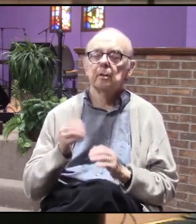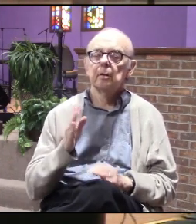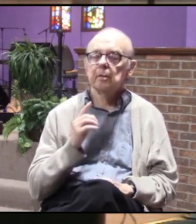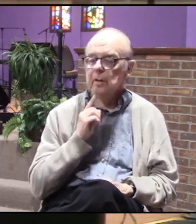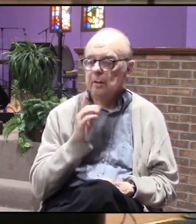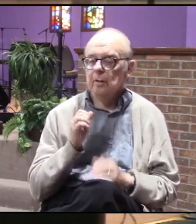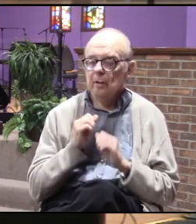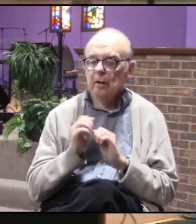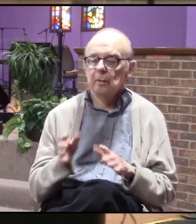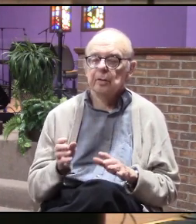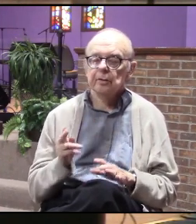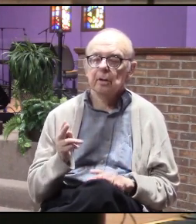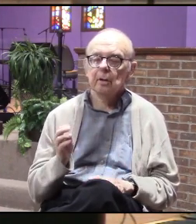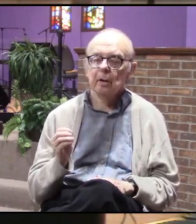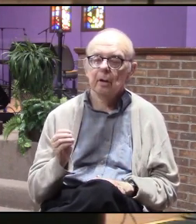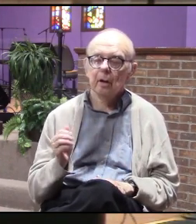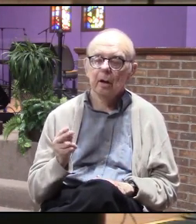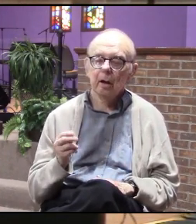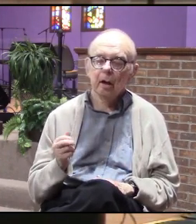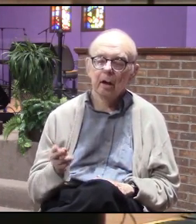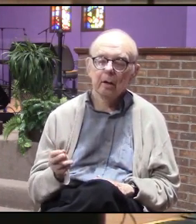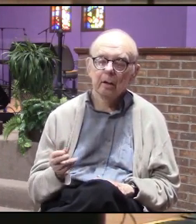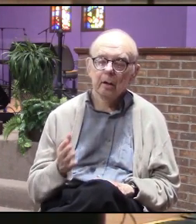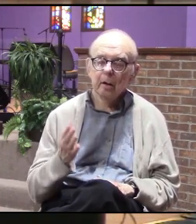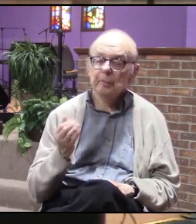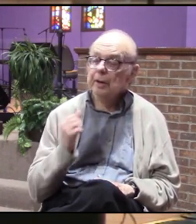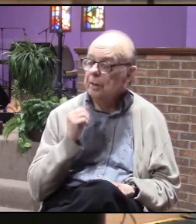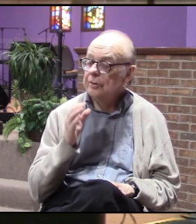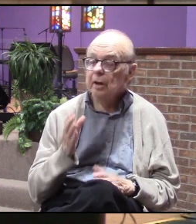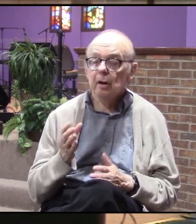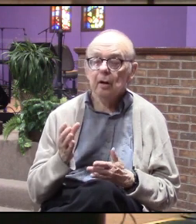God is blessing Noah not because he earned it.